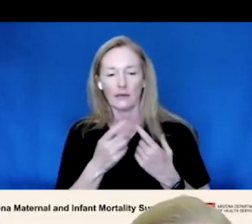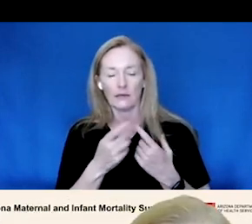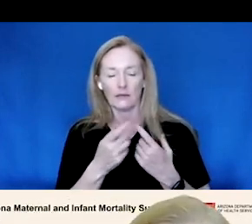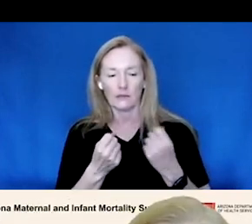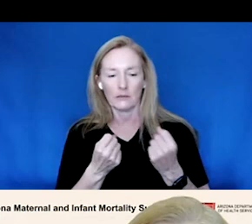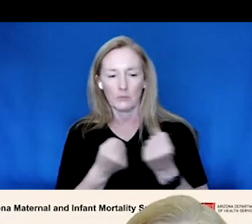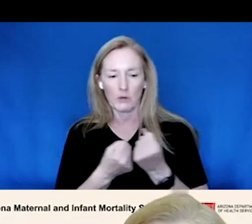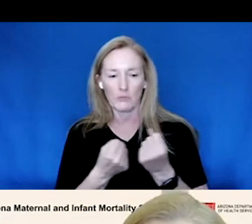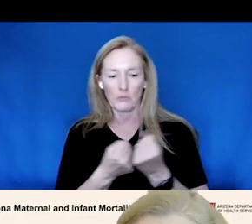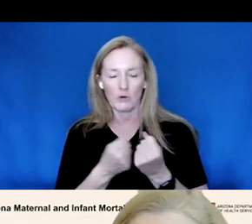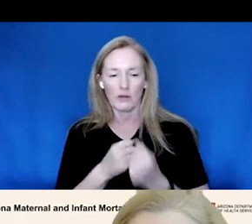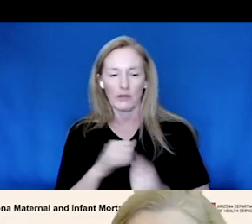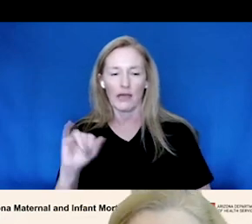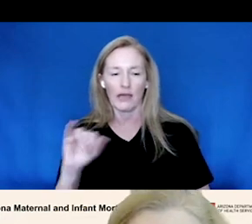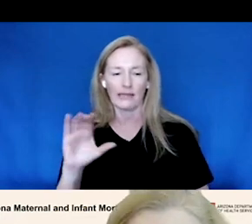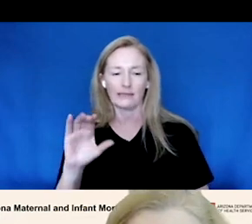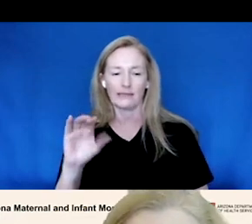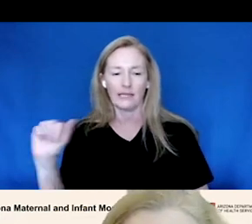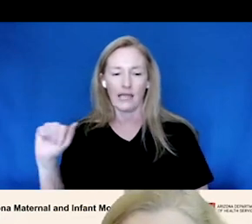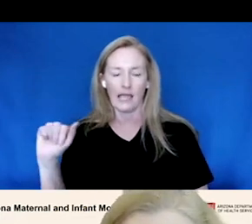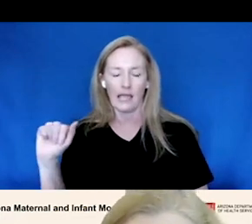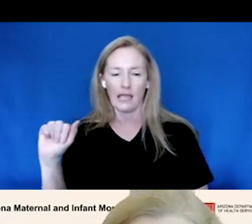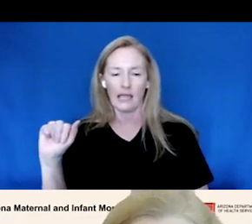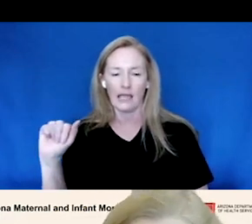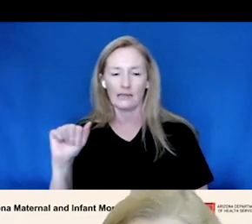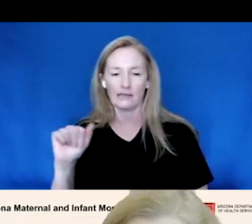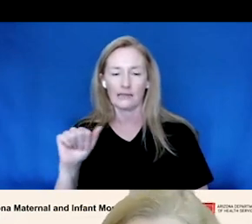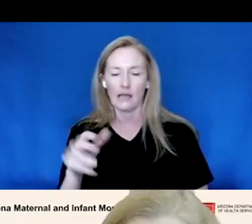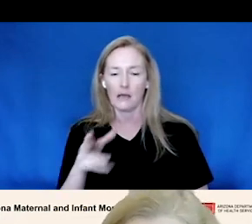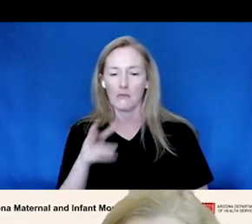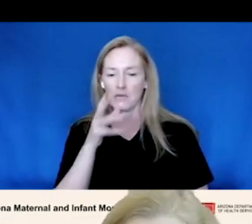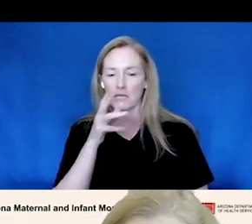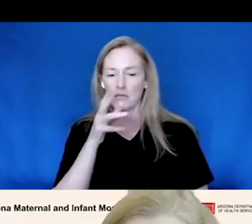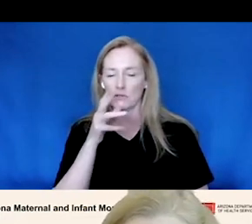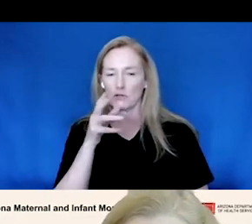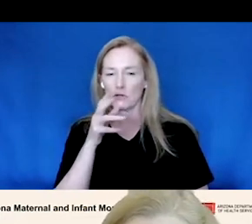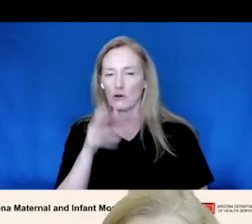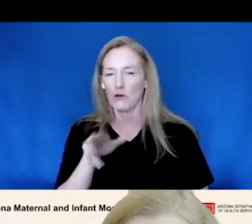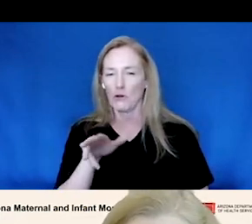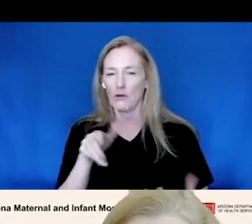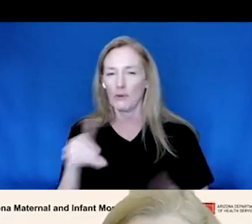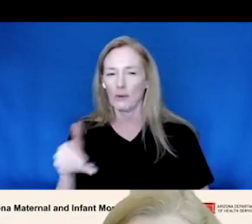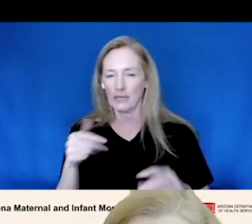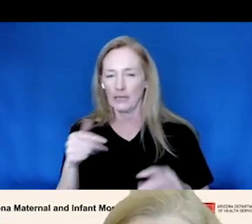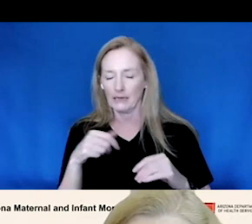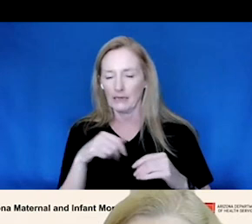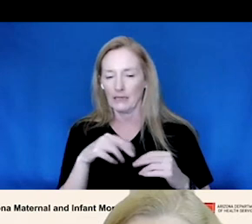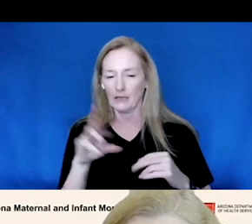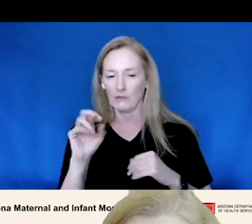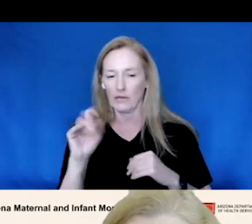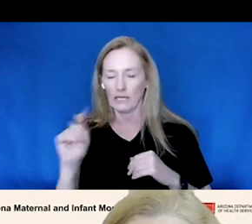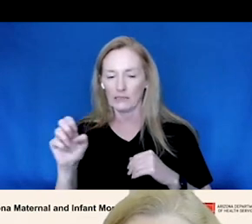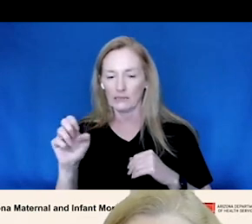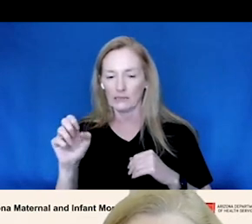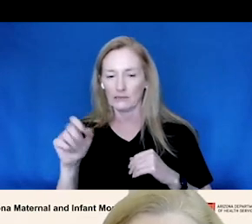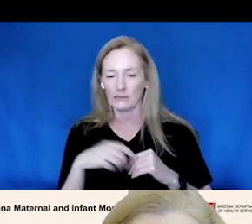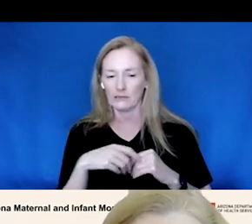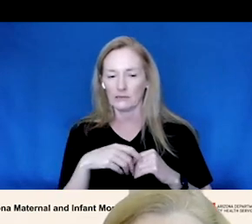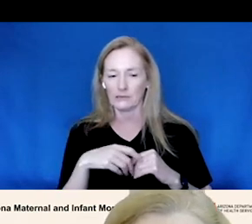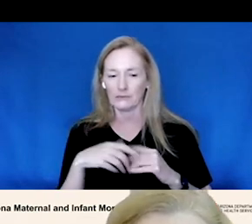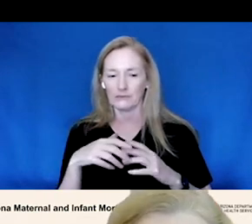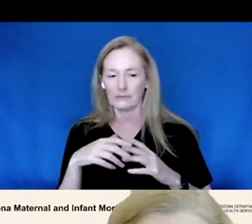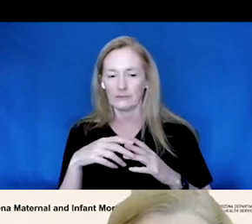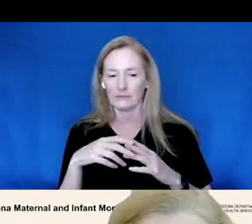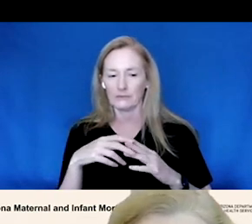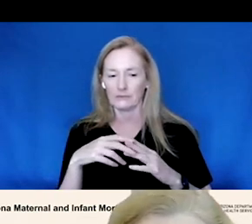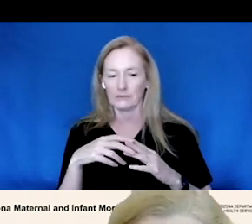Morbidity Report that was put out? I just put a link into it, but it does have, it was the 20, I think it